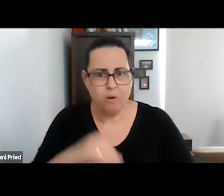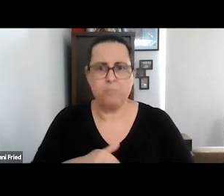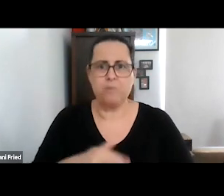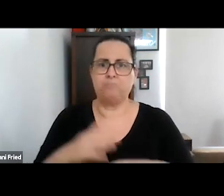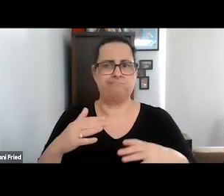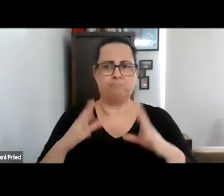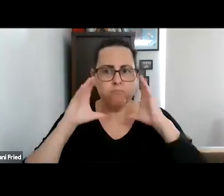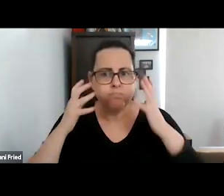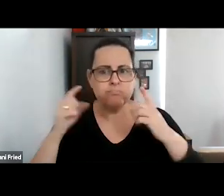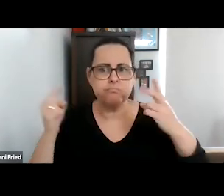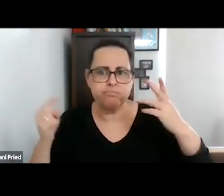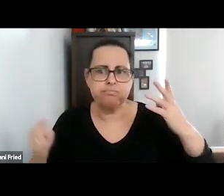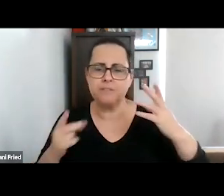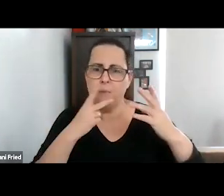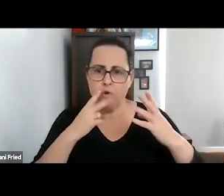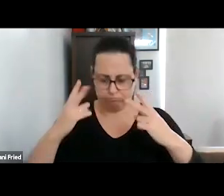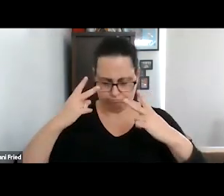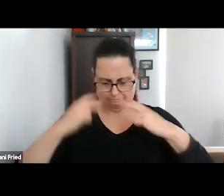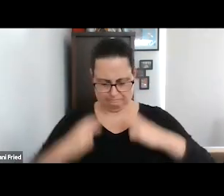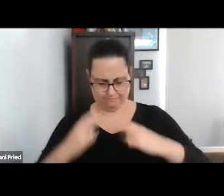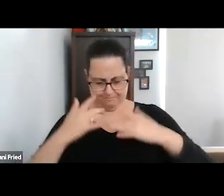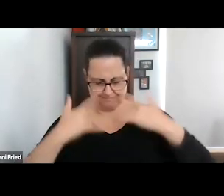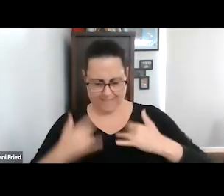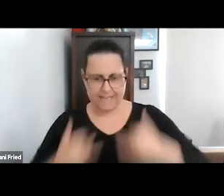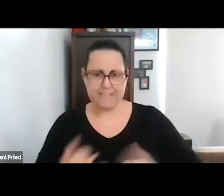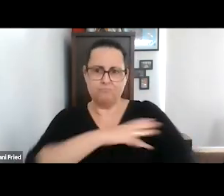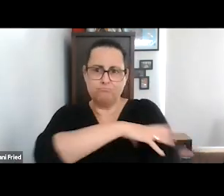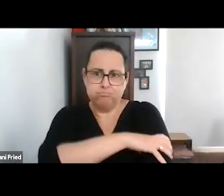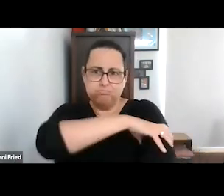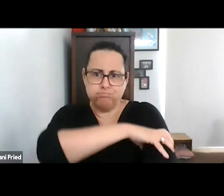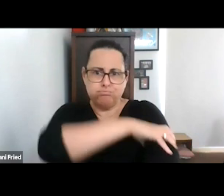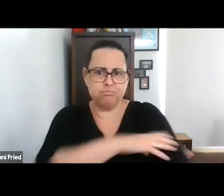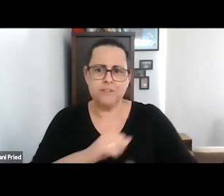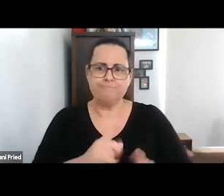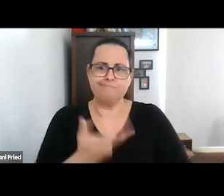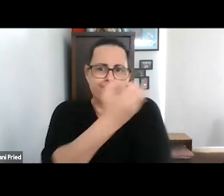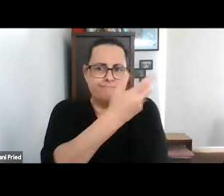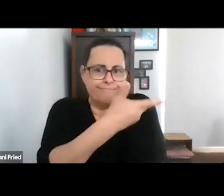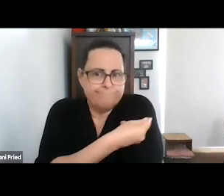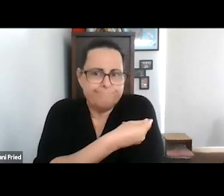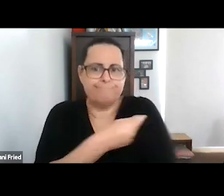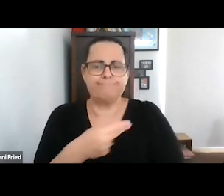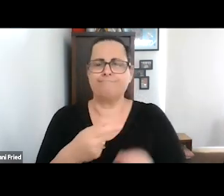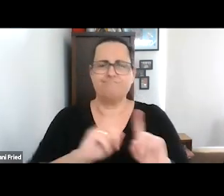of smoking, your blood pressure, your blood tests and in immunisation.